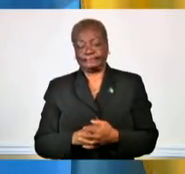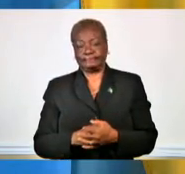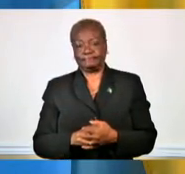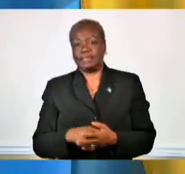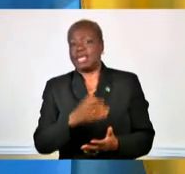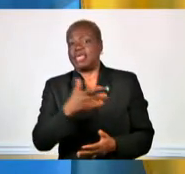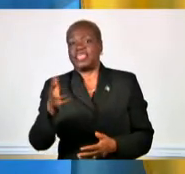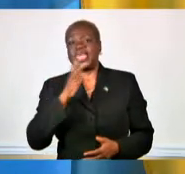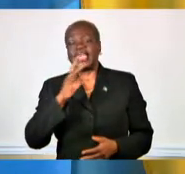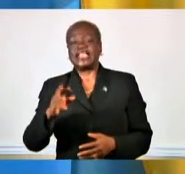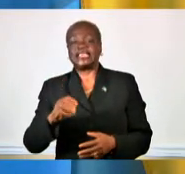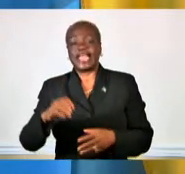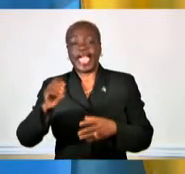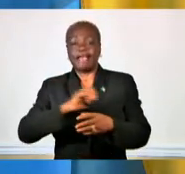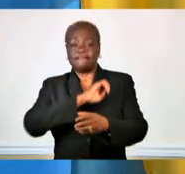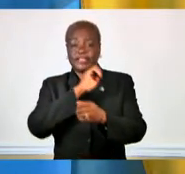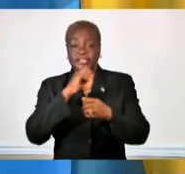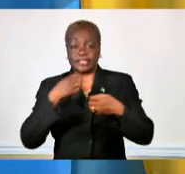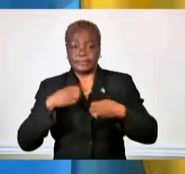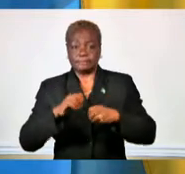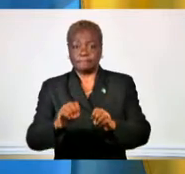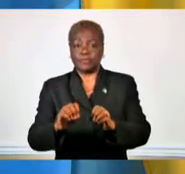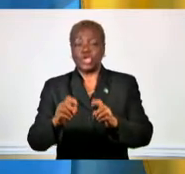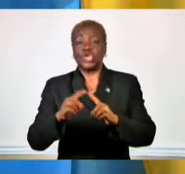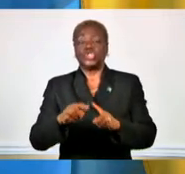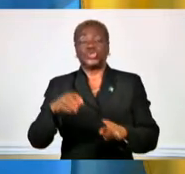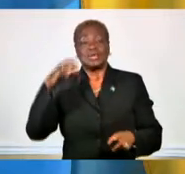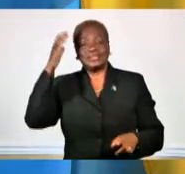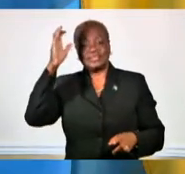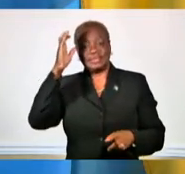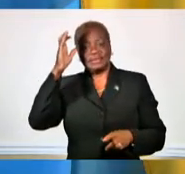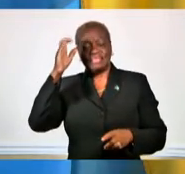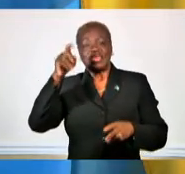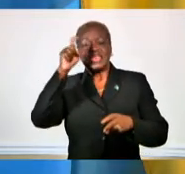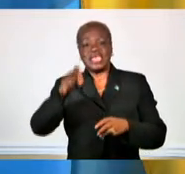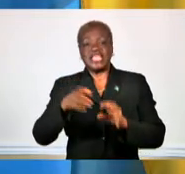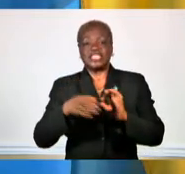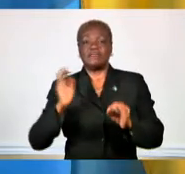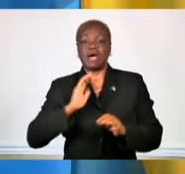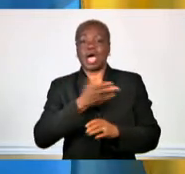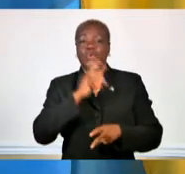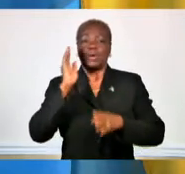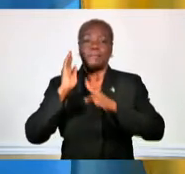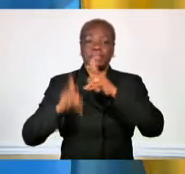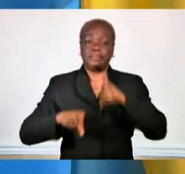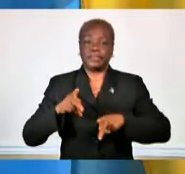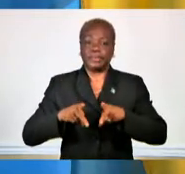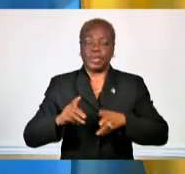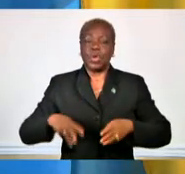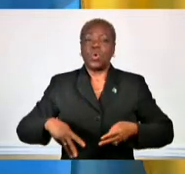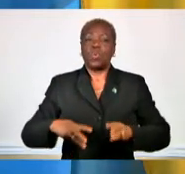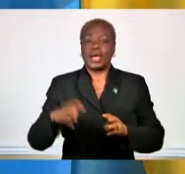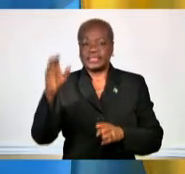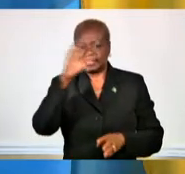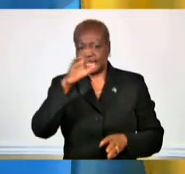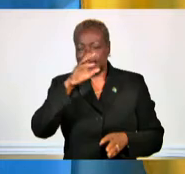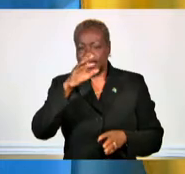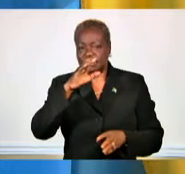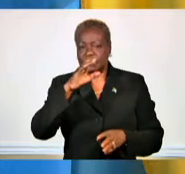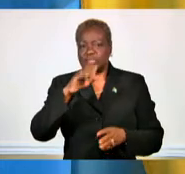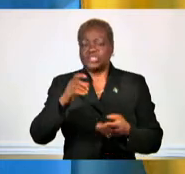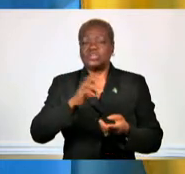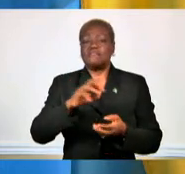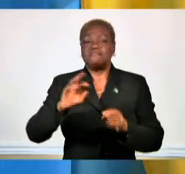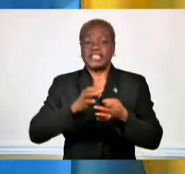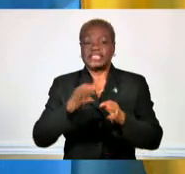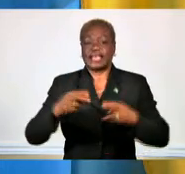There is a genuine effort to consider the needs of our people while seeking to restore the health